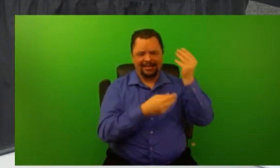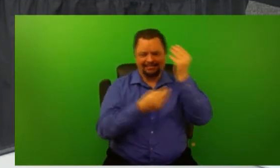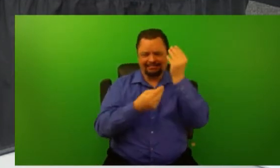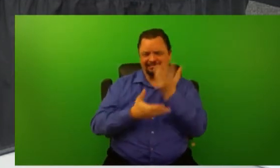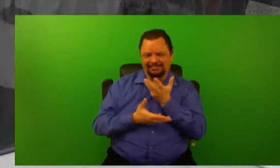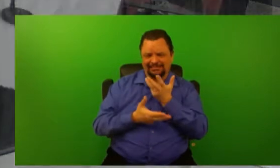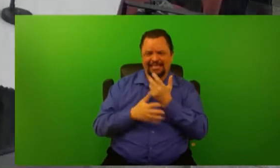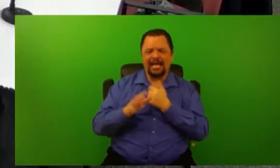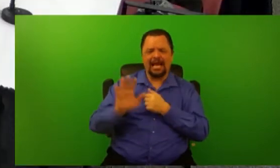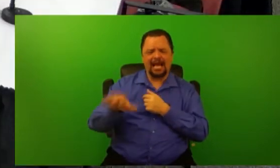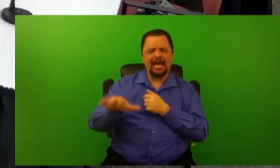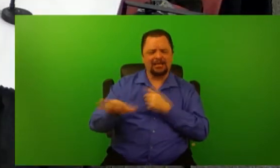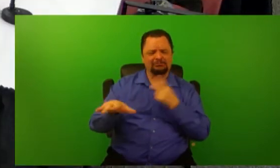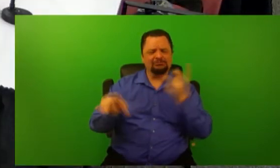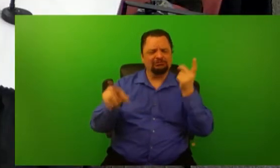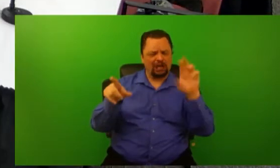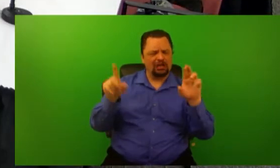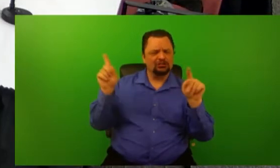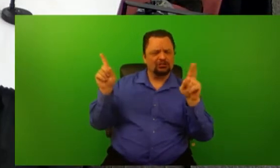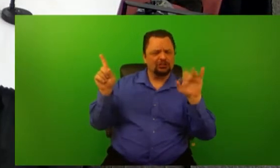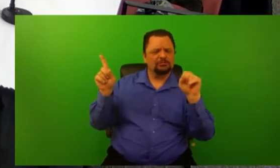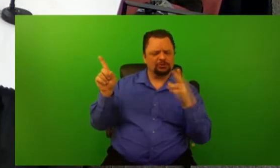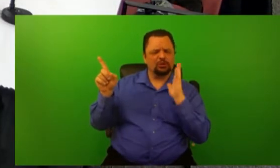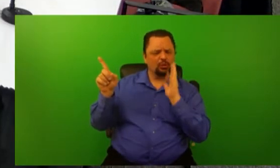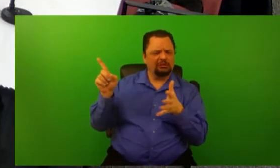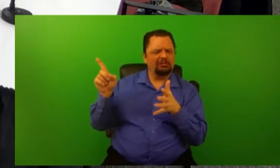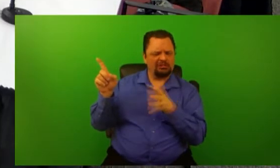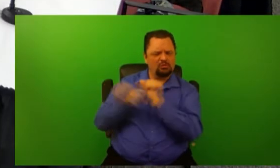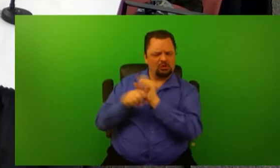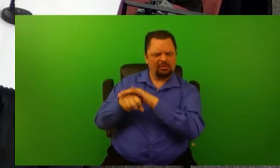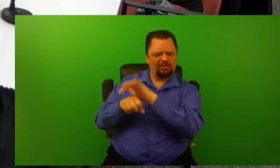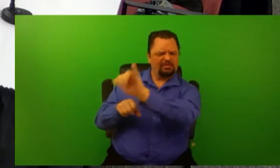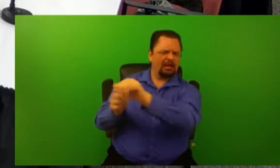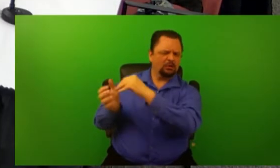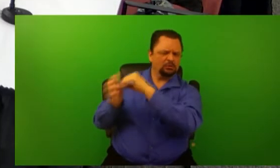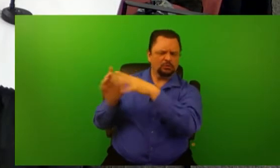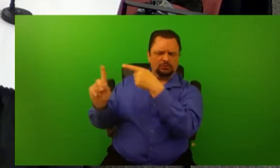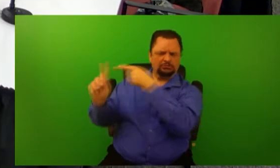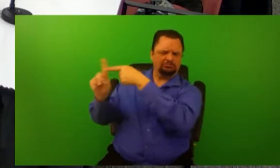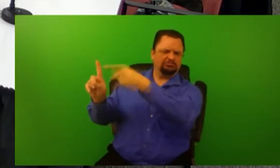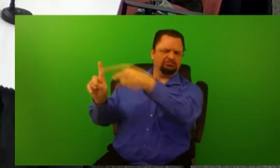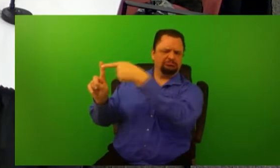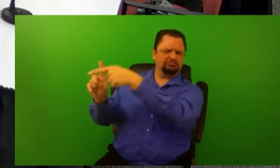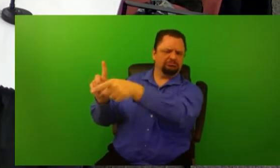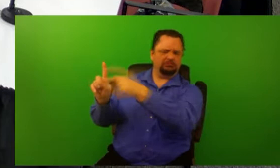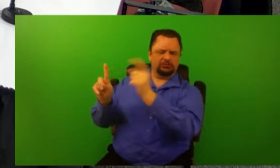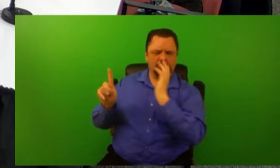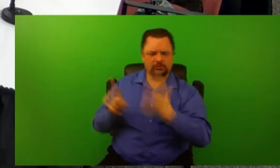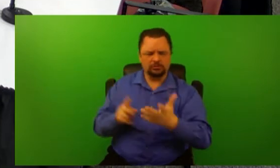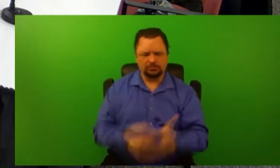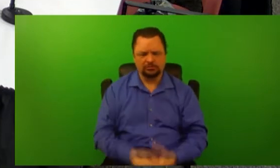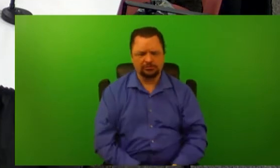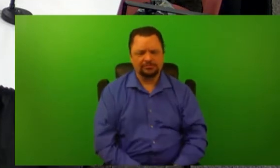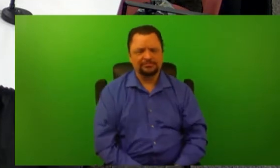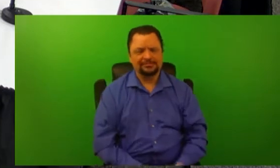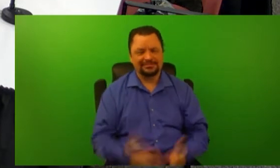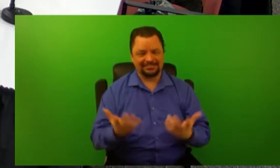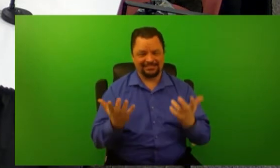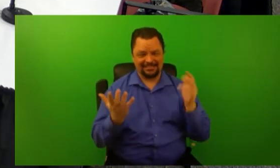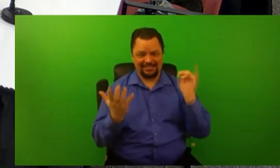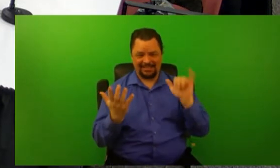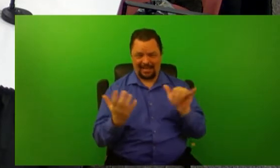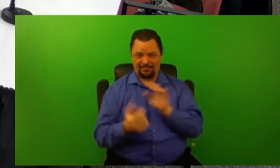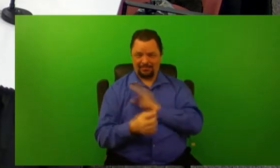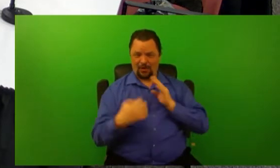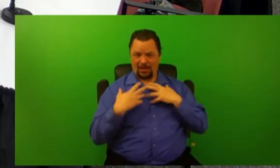So those are my thoughts. I would just add that since the Board of Health email forwards to all board members, that is an option